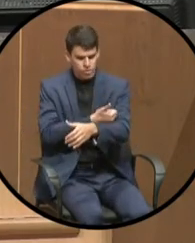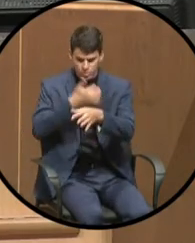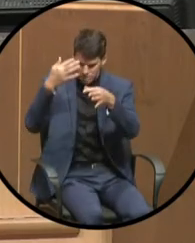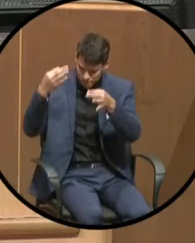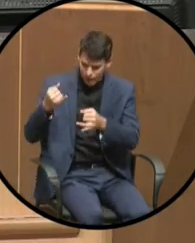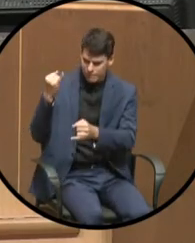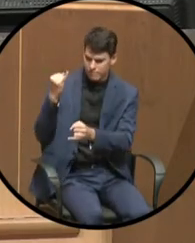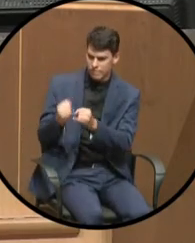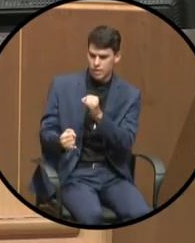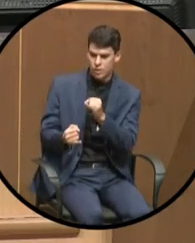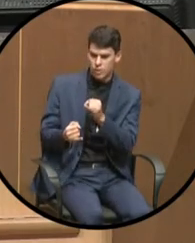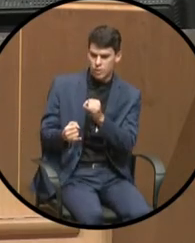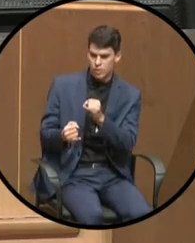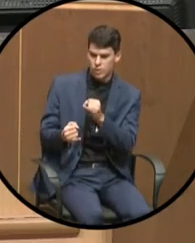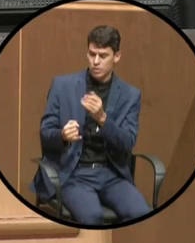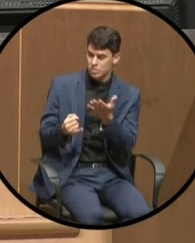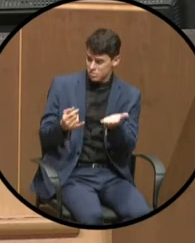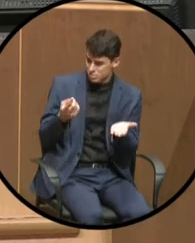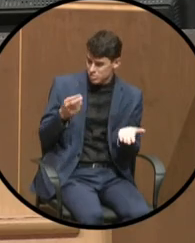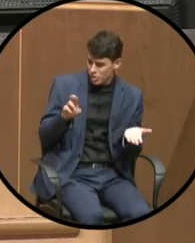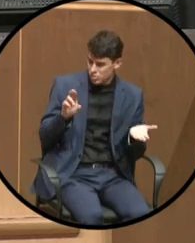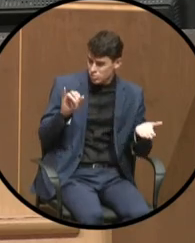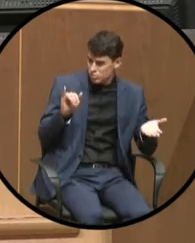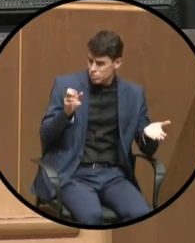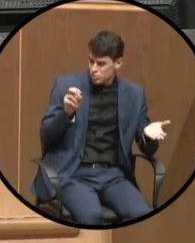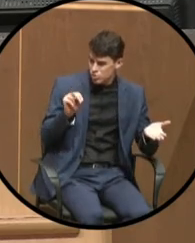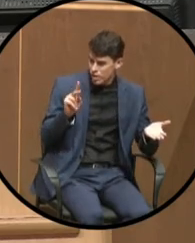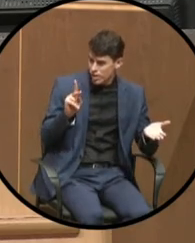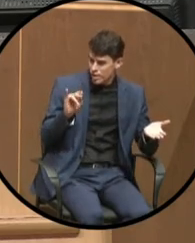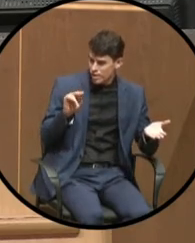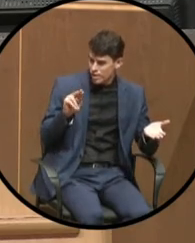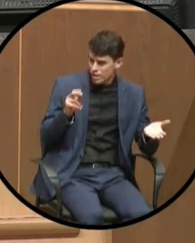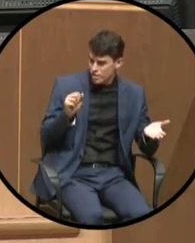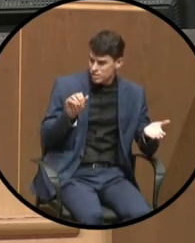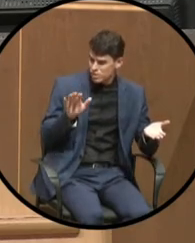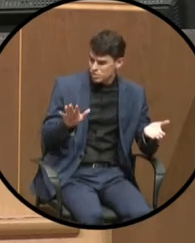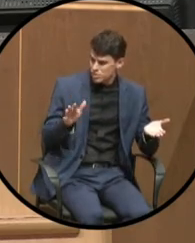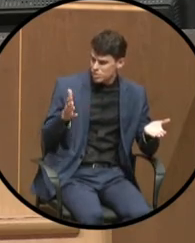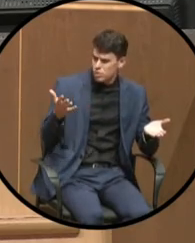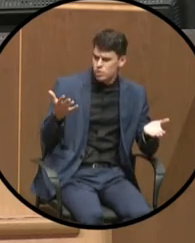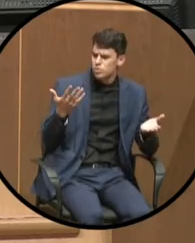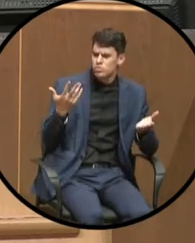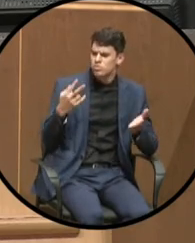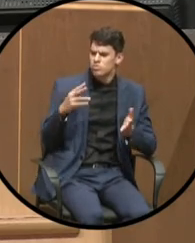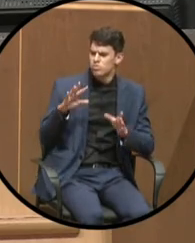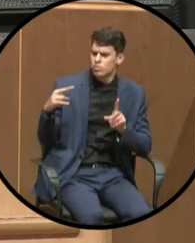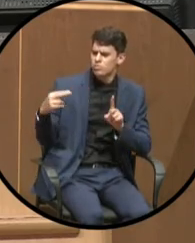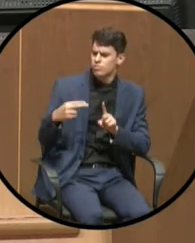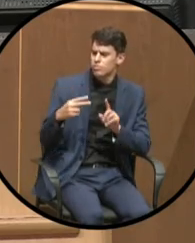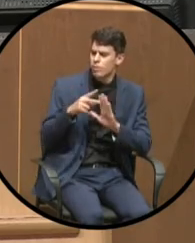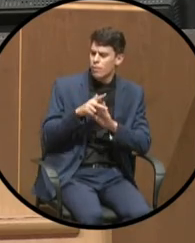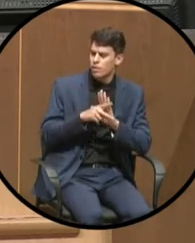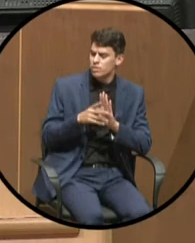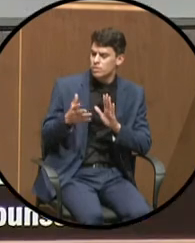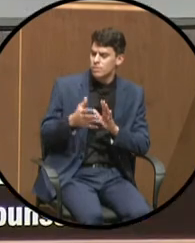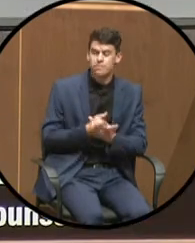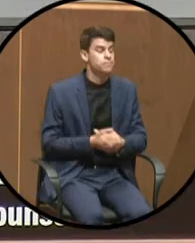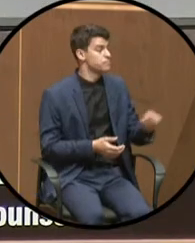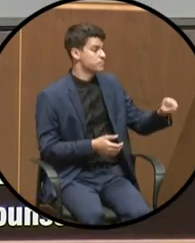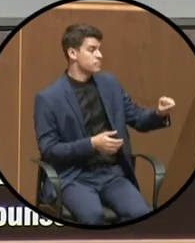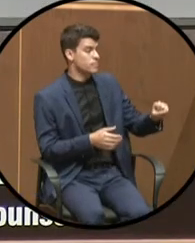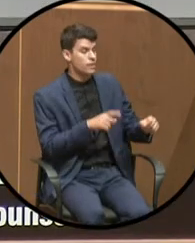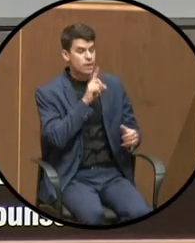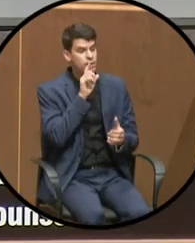decision. Dr. Jenkins, your understanding of the policy. Yeah,